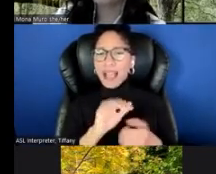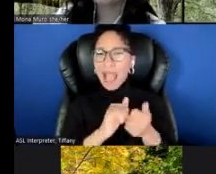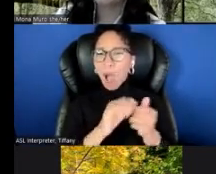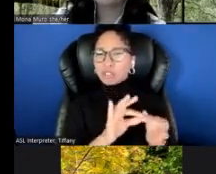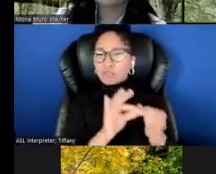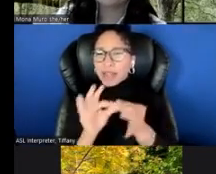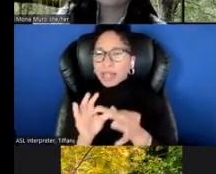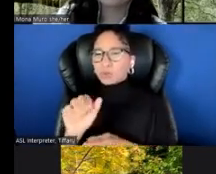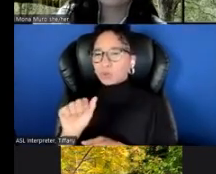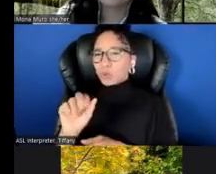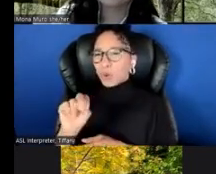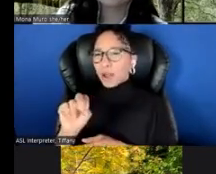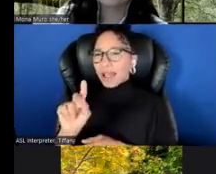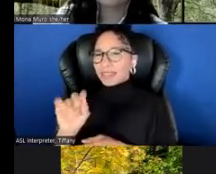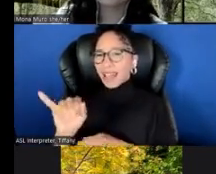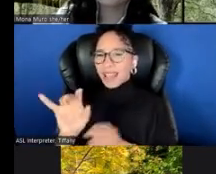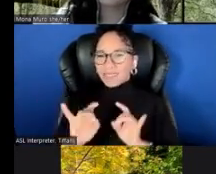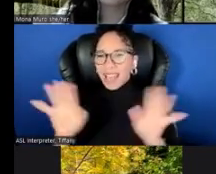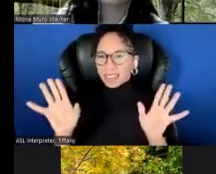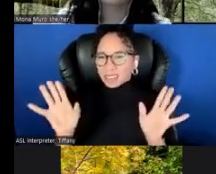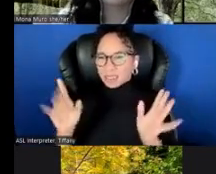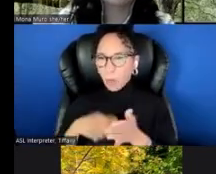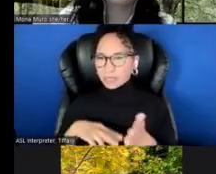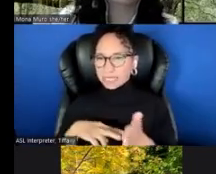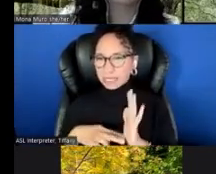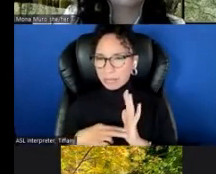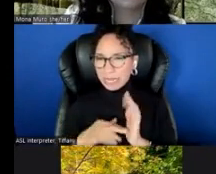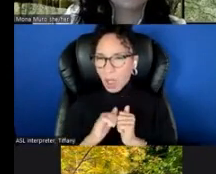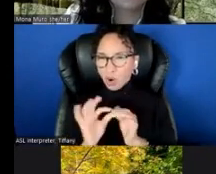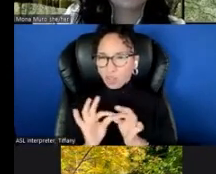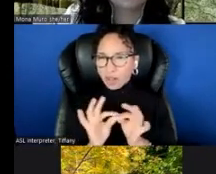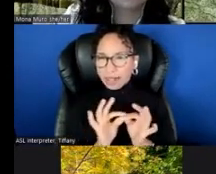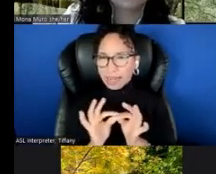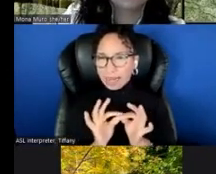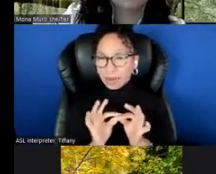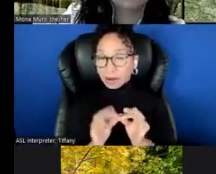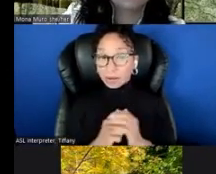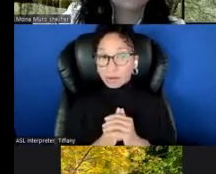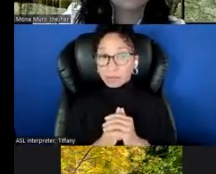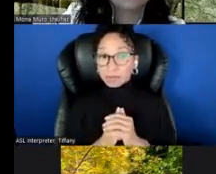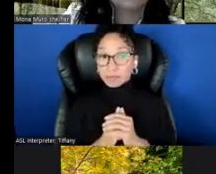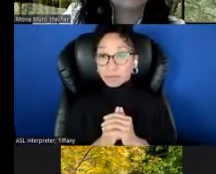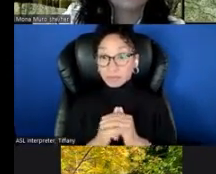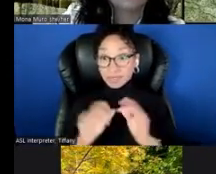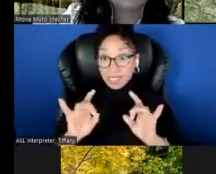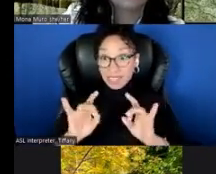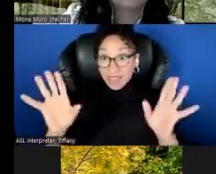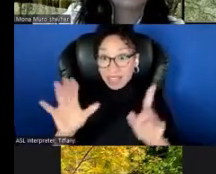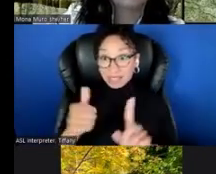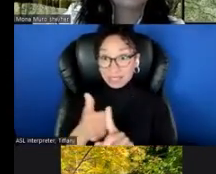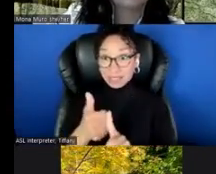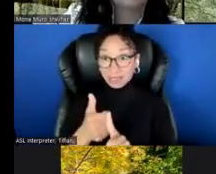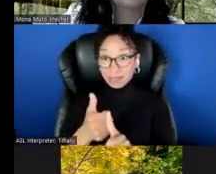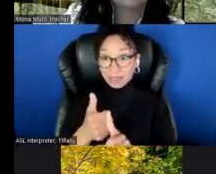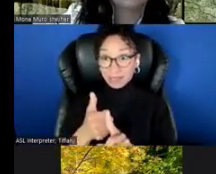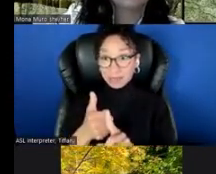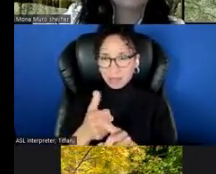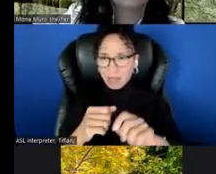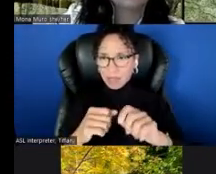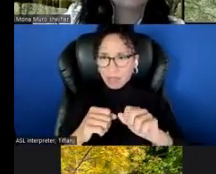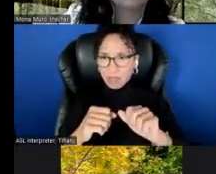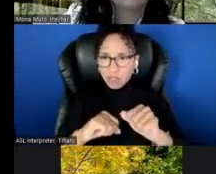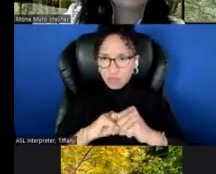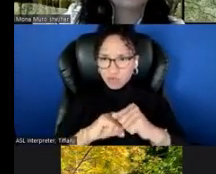about? And ultimately, the root of violence is about, oppression of some